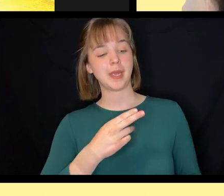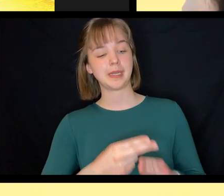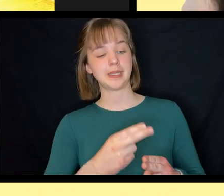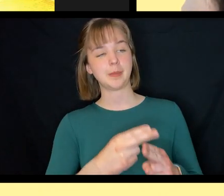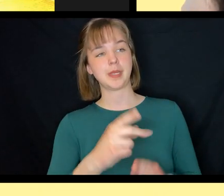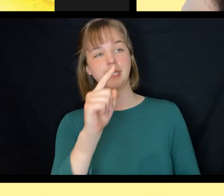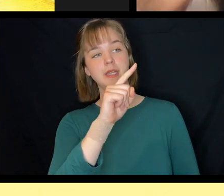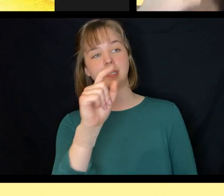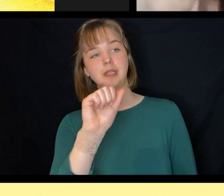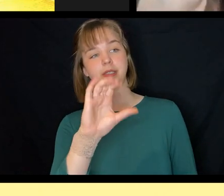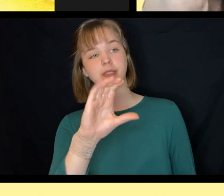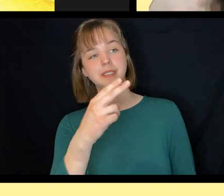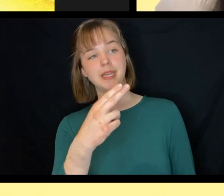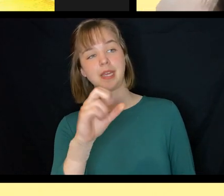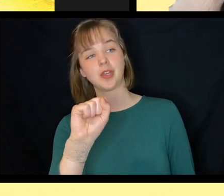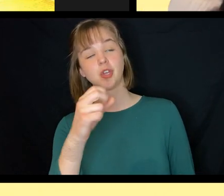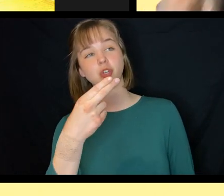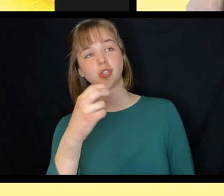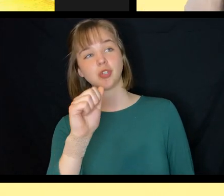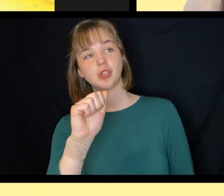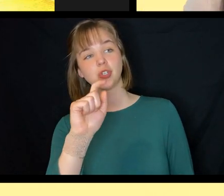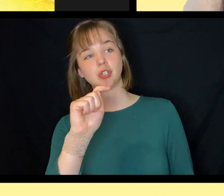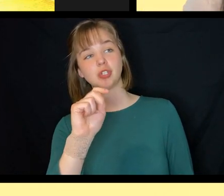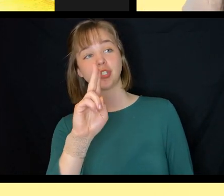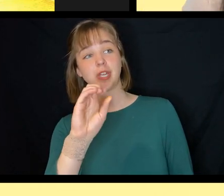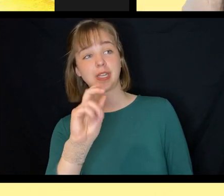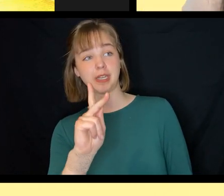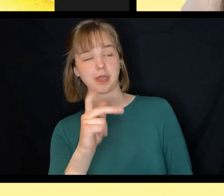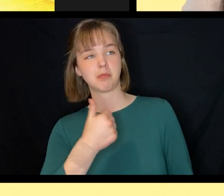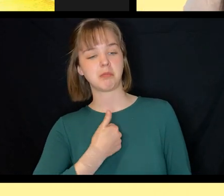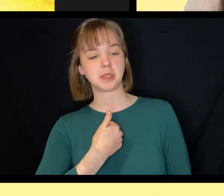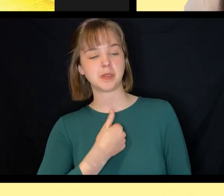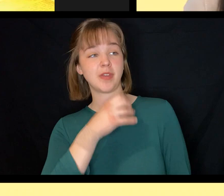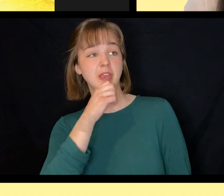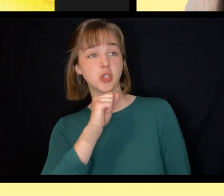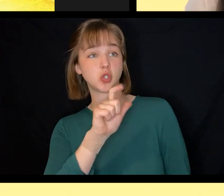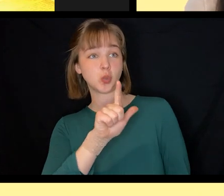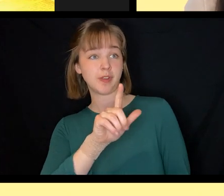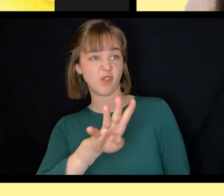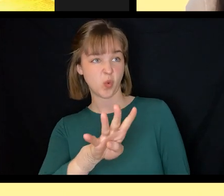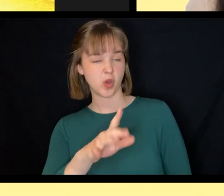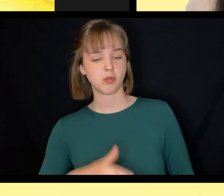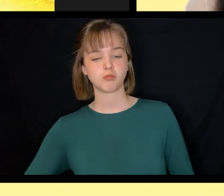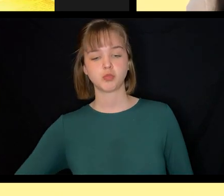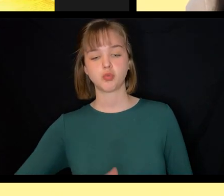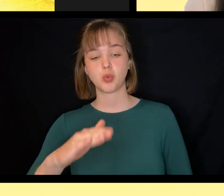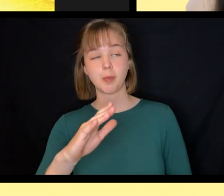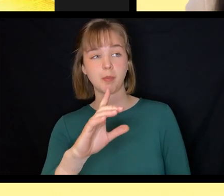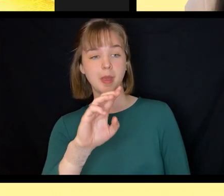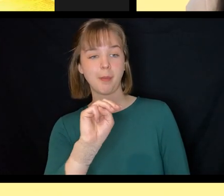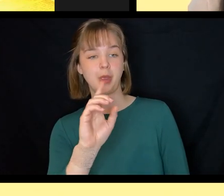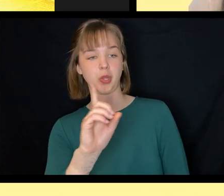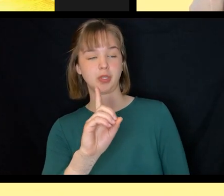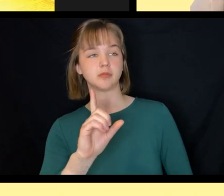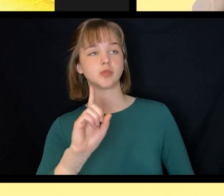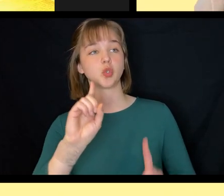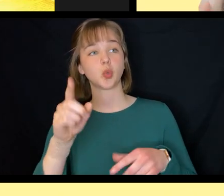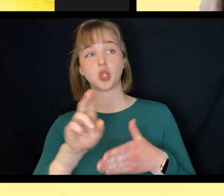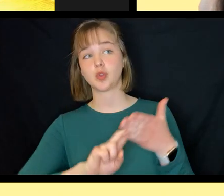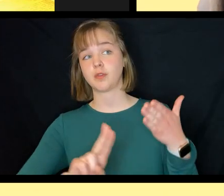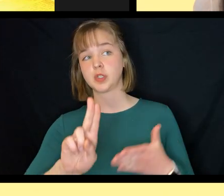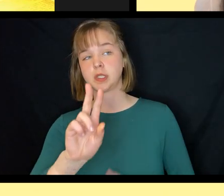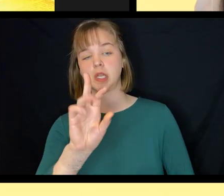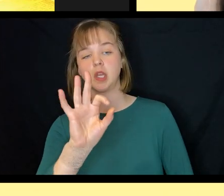Shattuck. I'm 24 years old, born and raised in Mount Airy, Maryland, and went to school